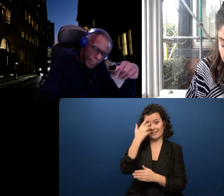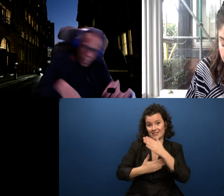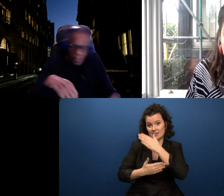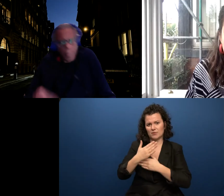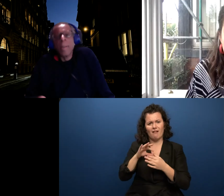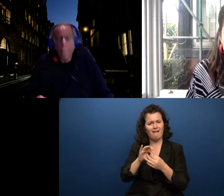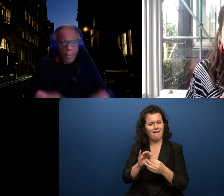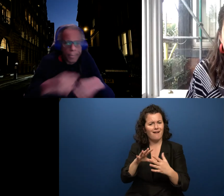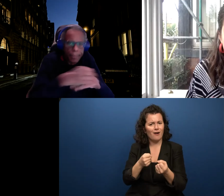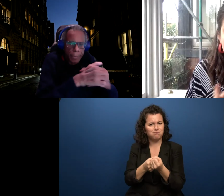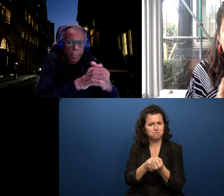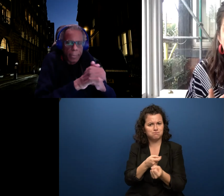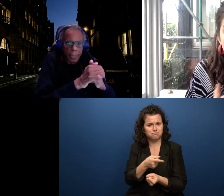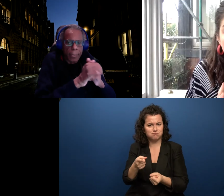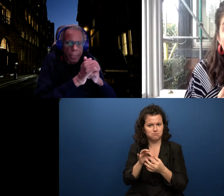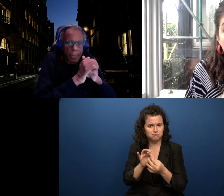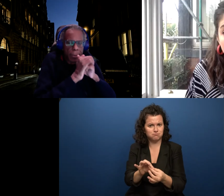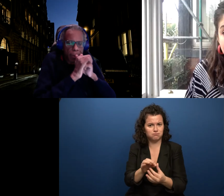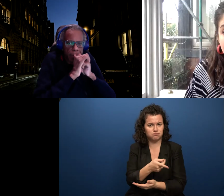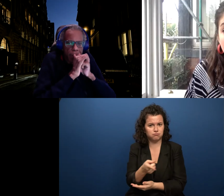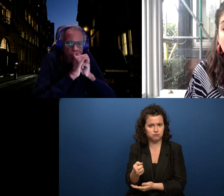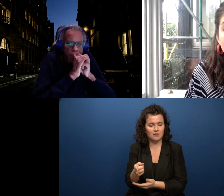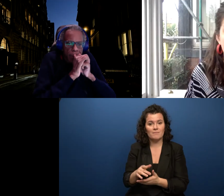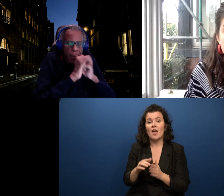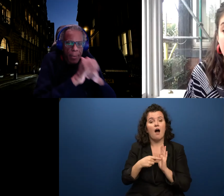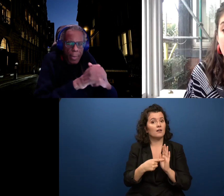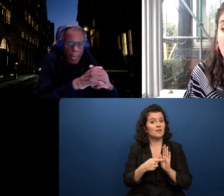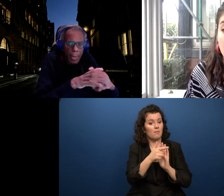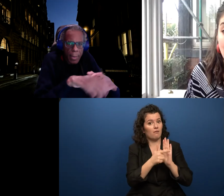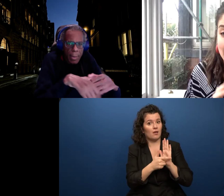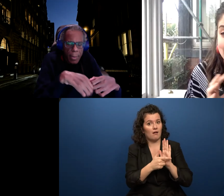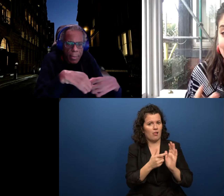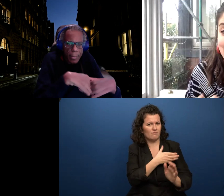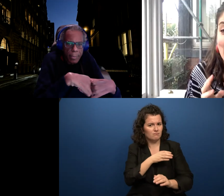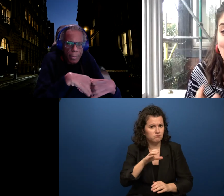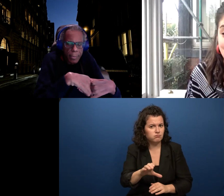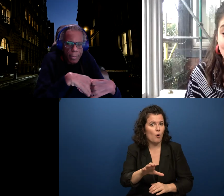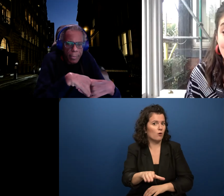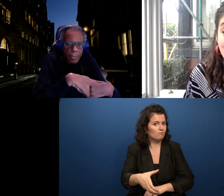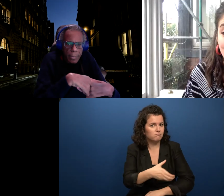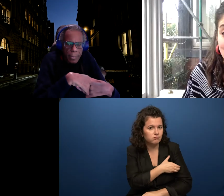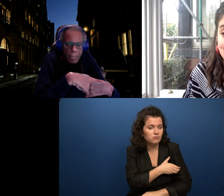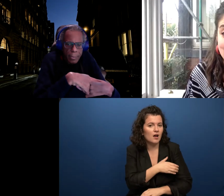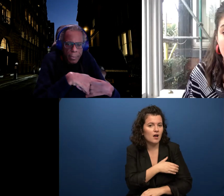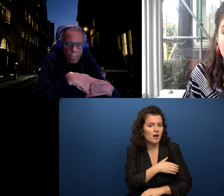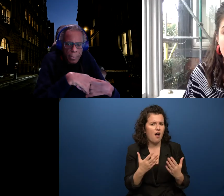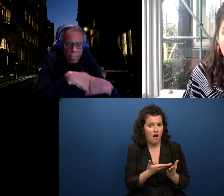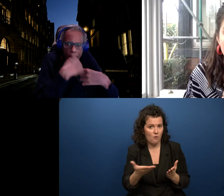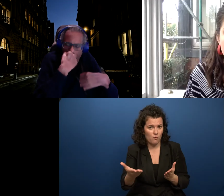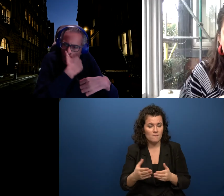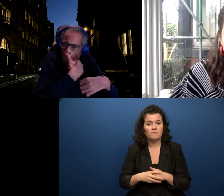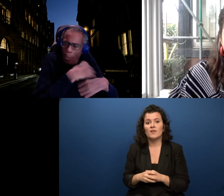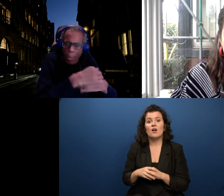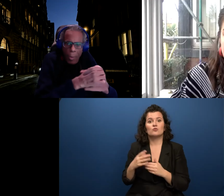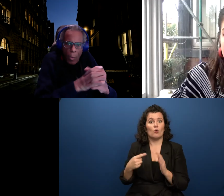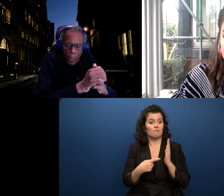discrimination, and I think that very much relates to what you were saying and what Alex was saying about replacing people with technology. So I wonder